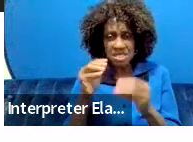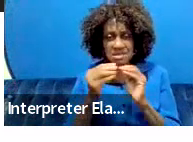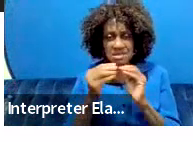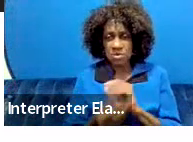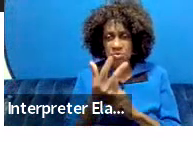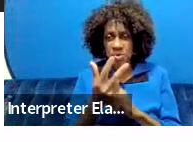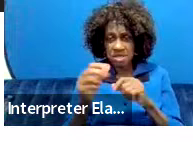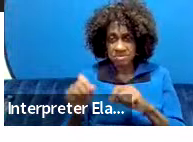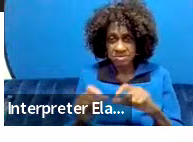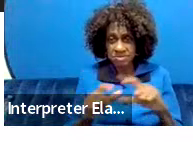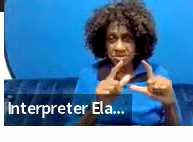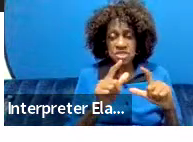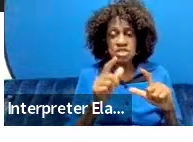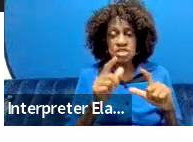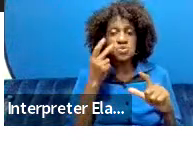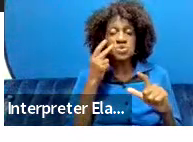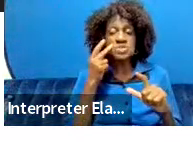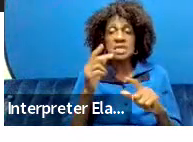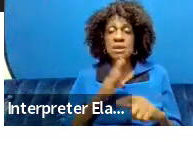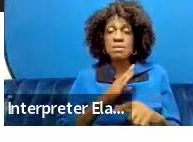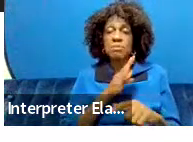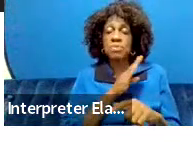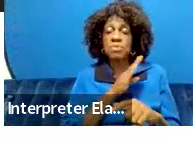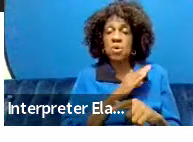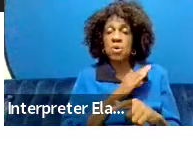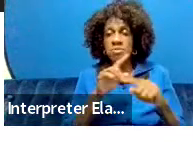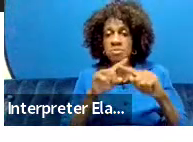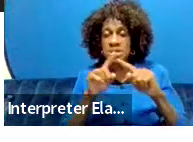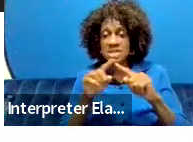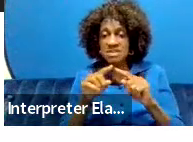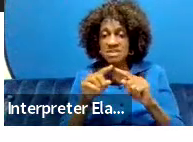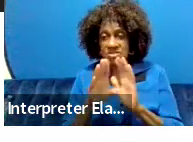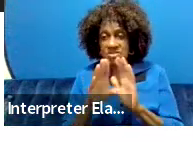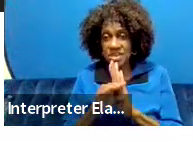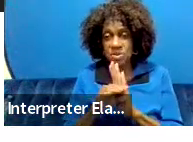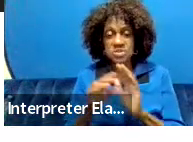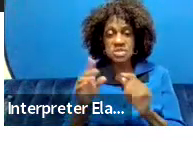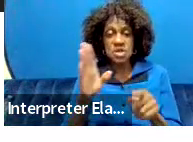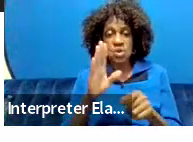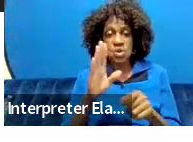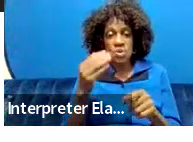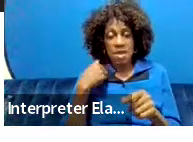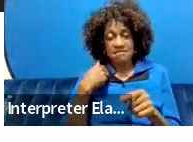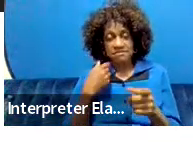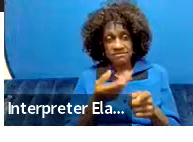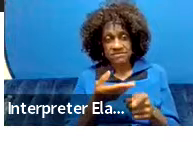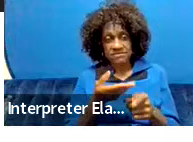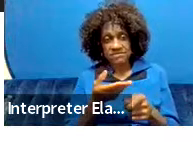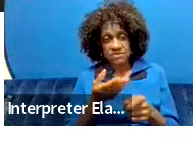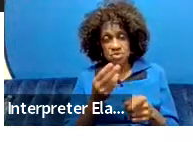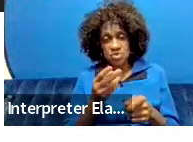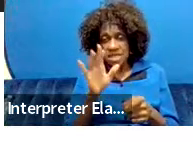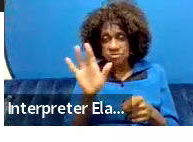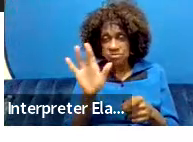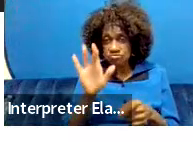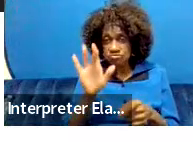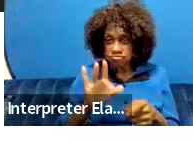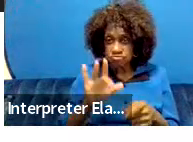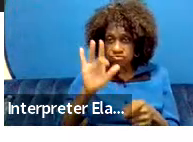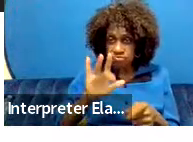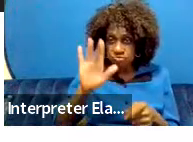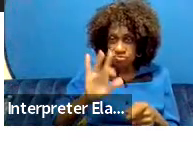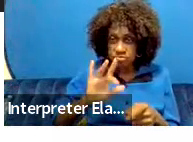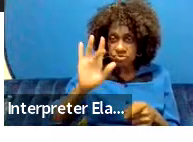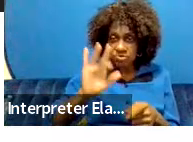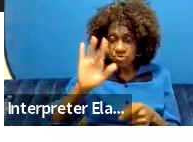can find the board's animations at the bottom of the home page. There's a carousel that you can scroll through that will